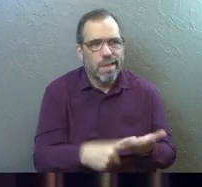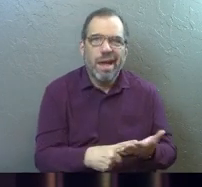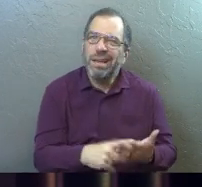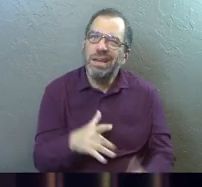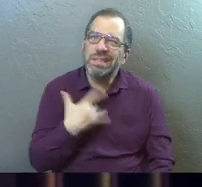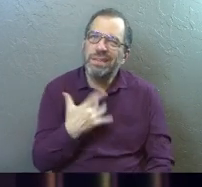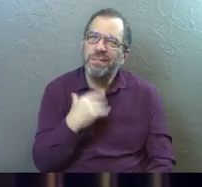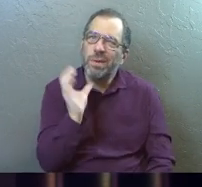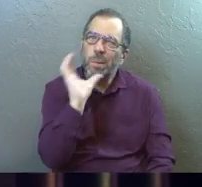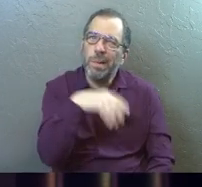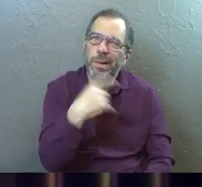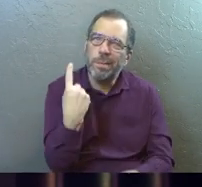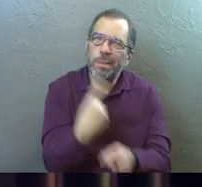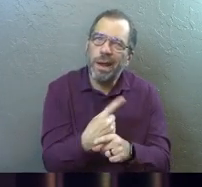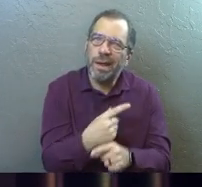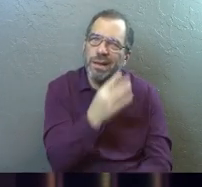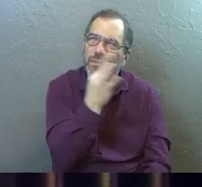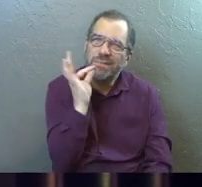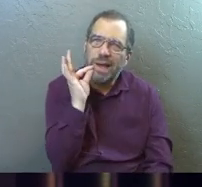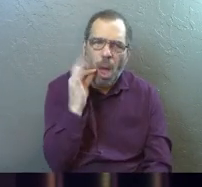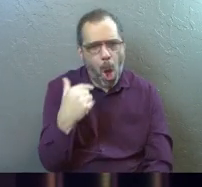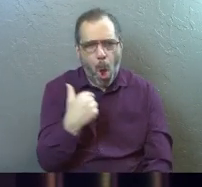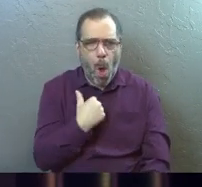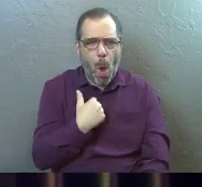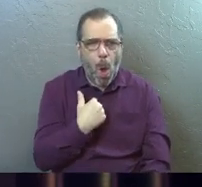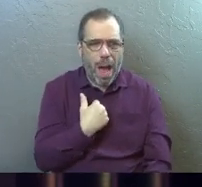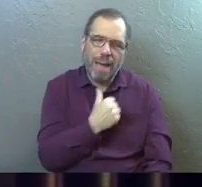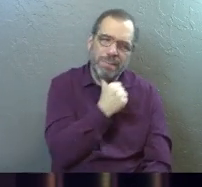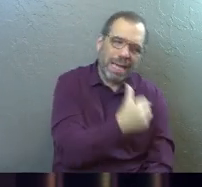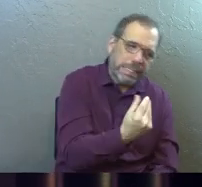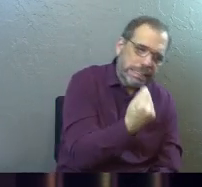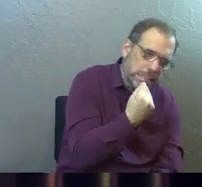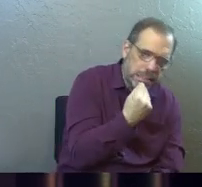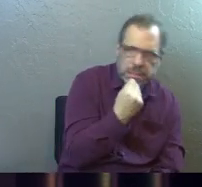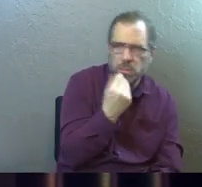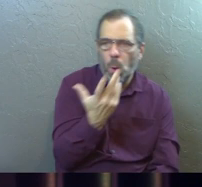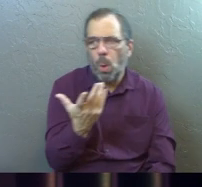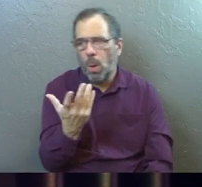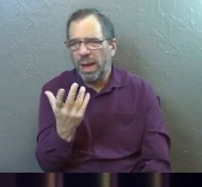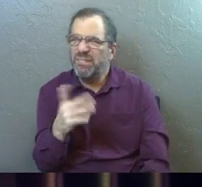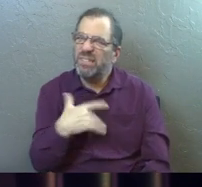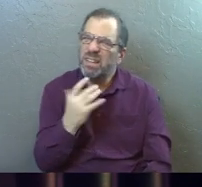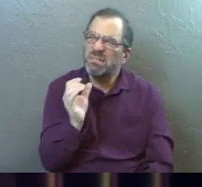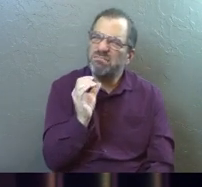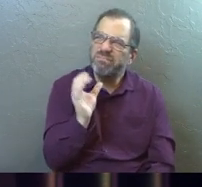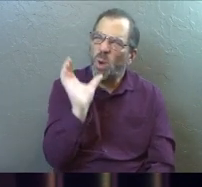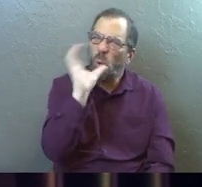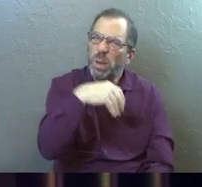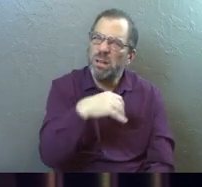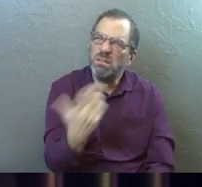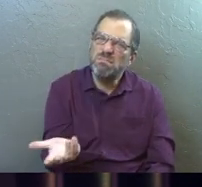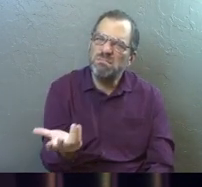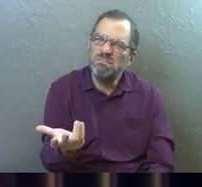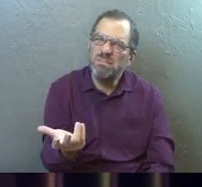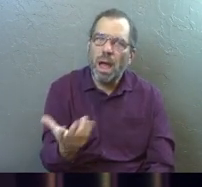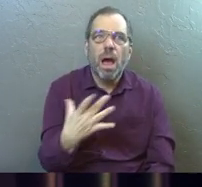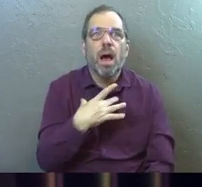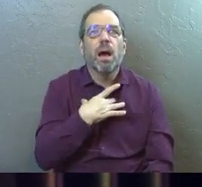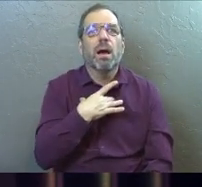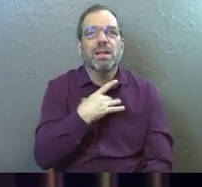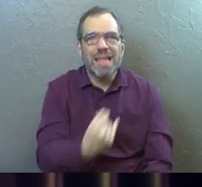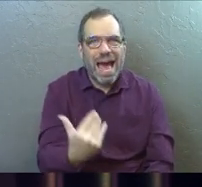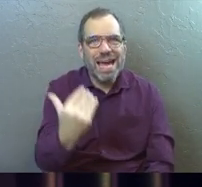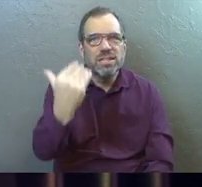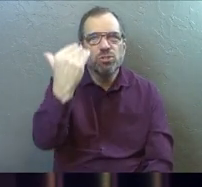seem weird, yes? Saying I'm going to not eat can seem weird. We like to